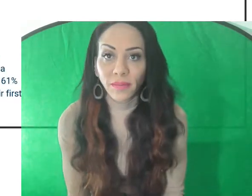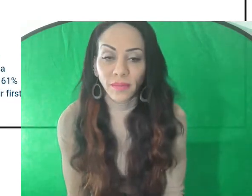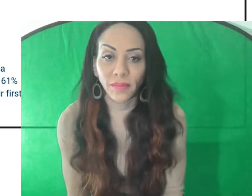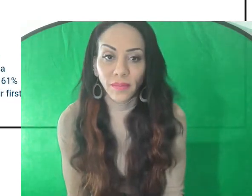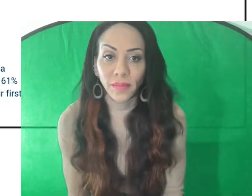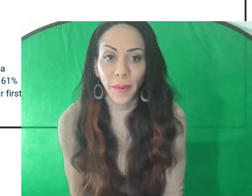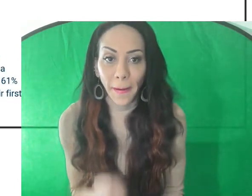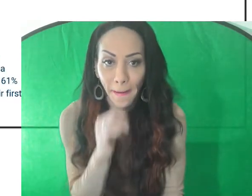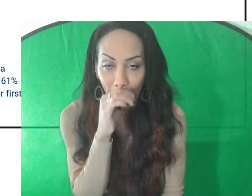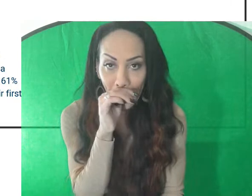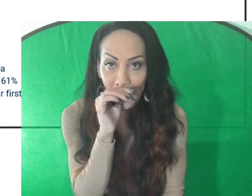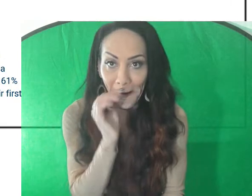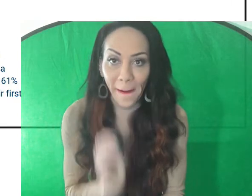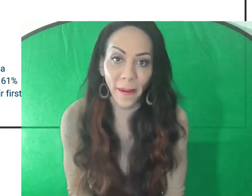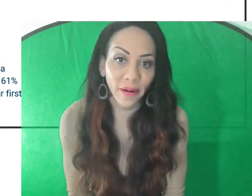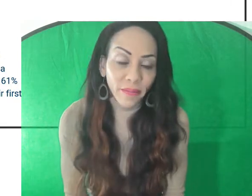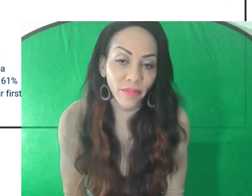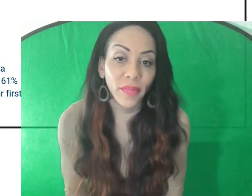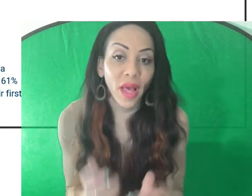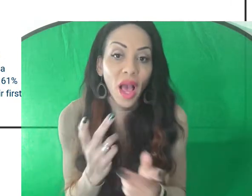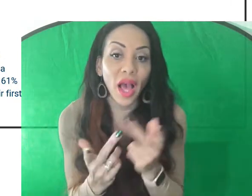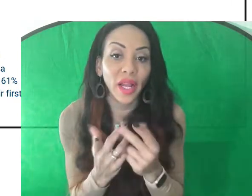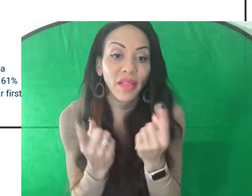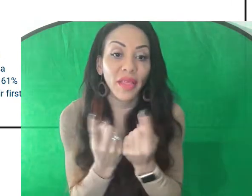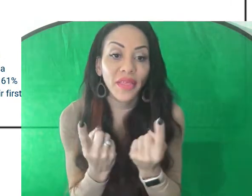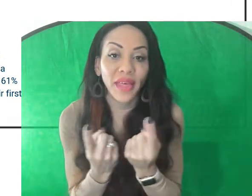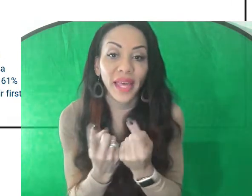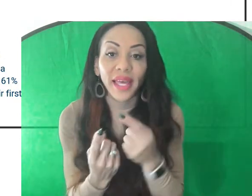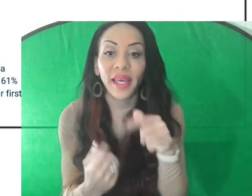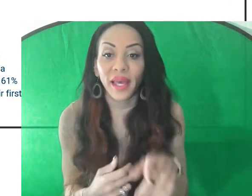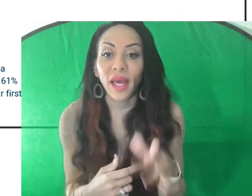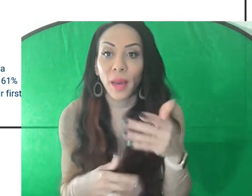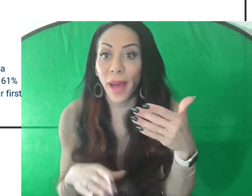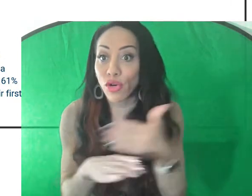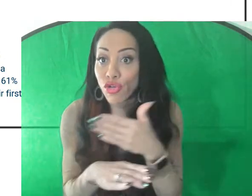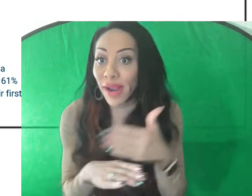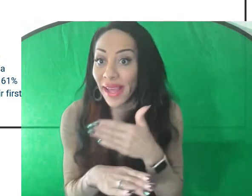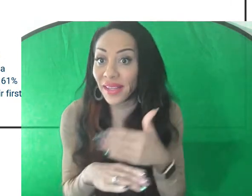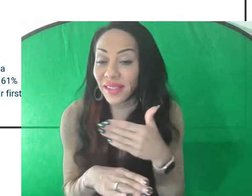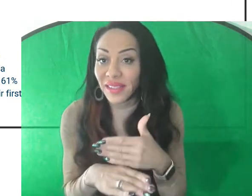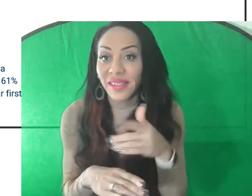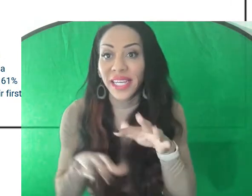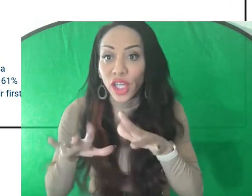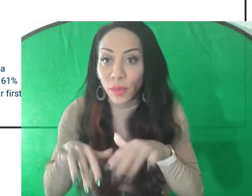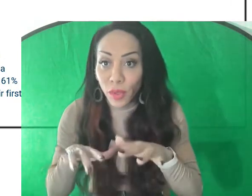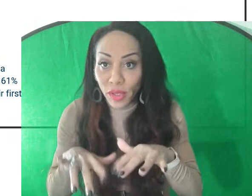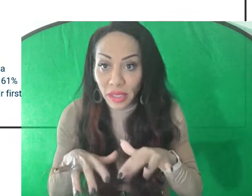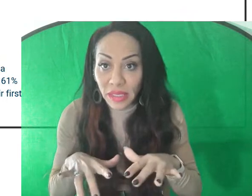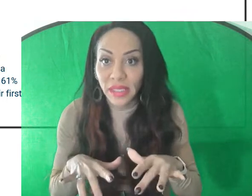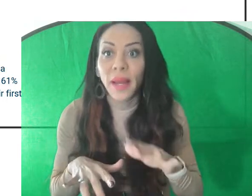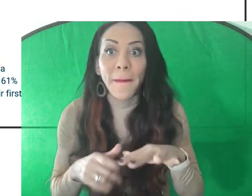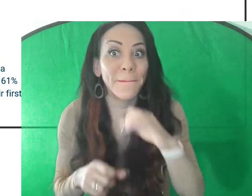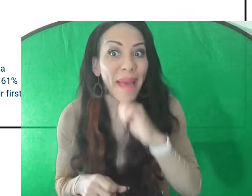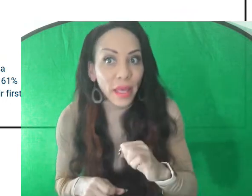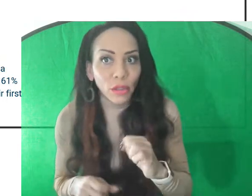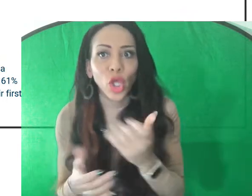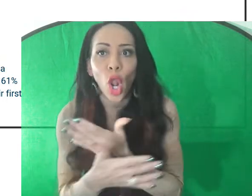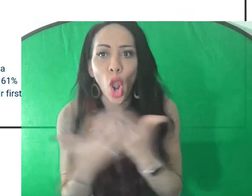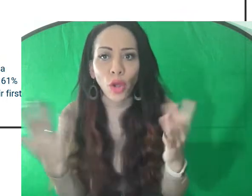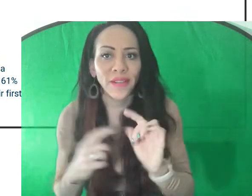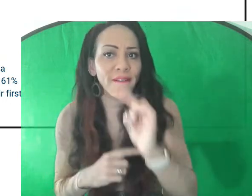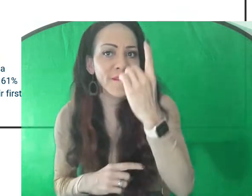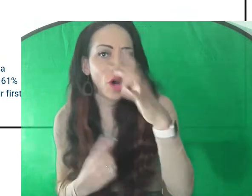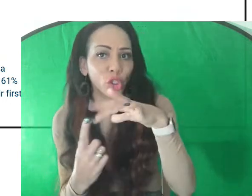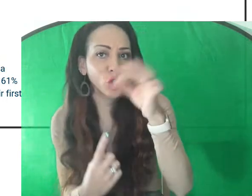and non-binary secondary students say they consider a career in computing, compared to 61% of males, and 3% say it's their first choice. So there's a